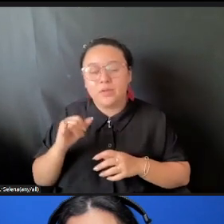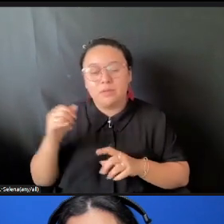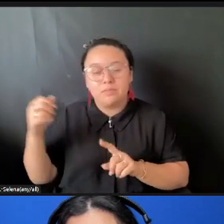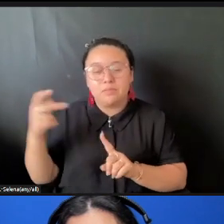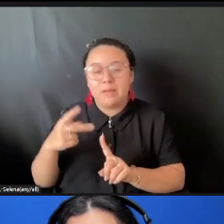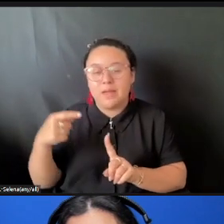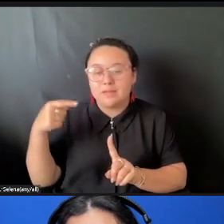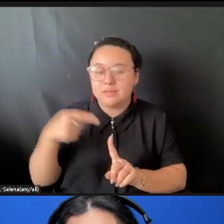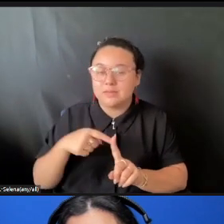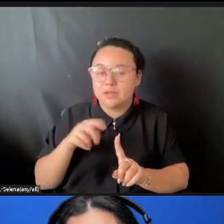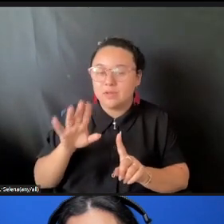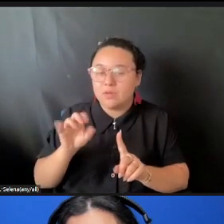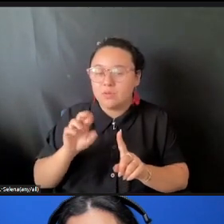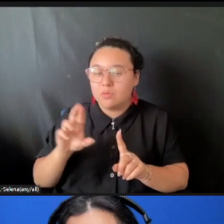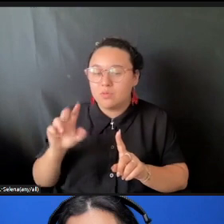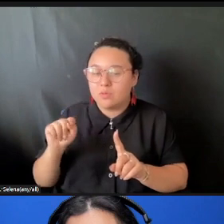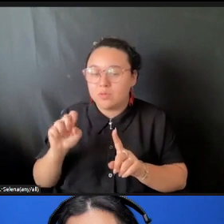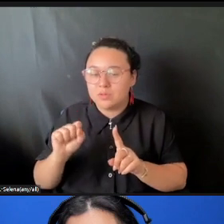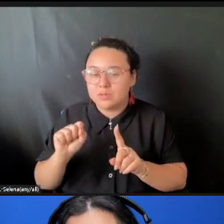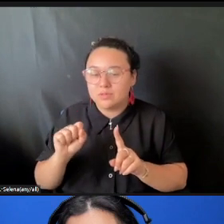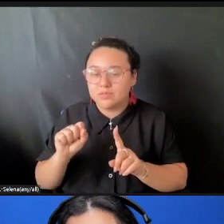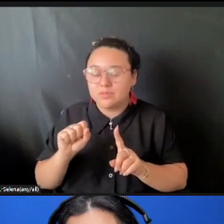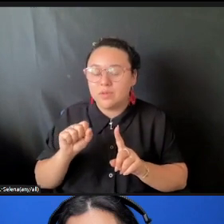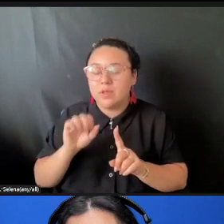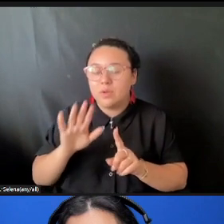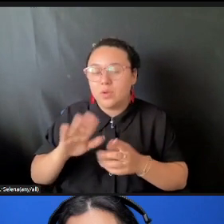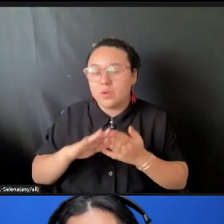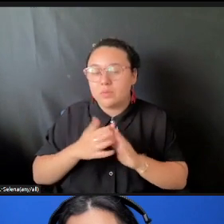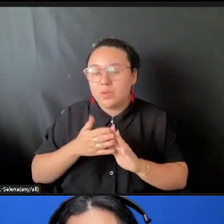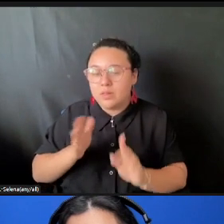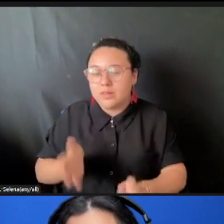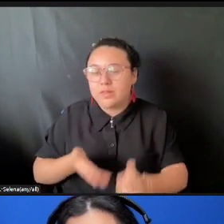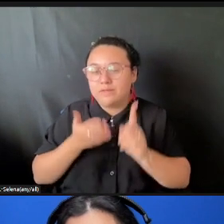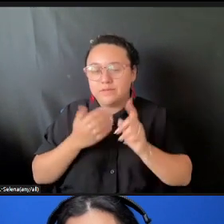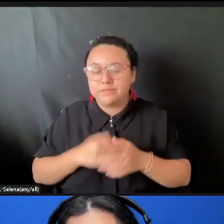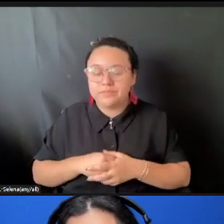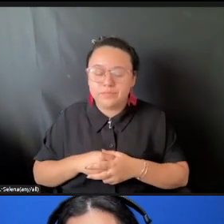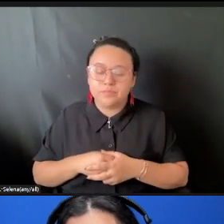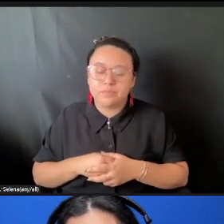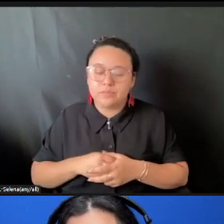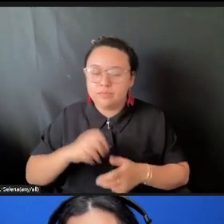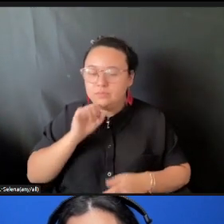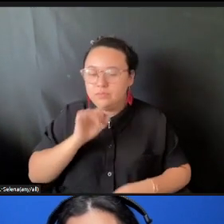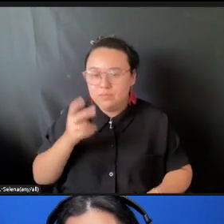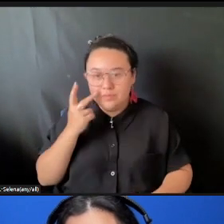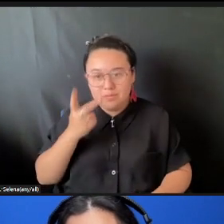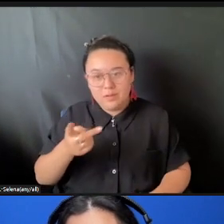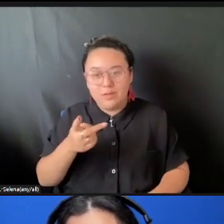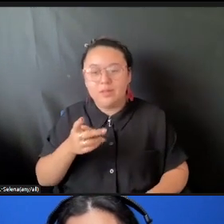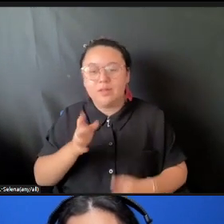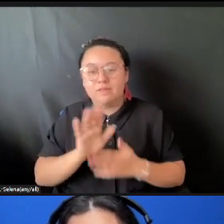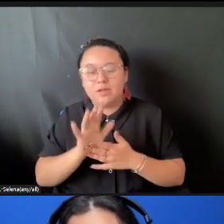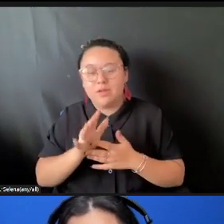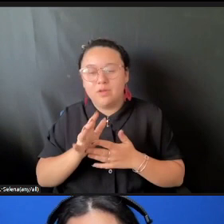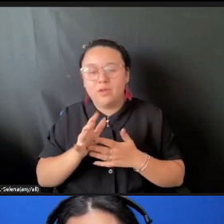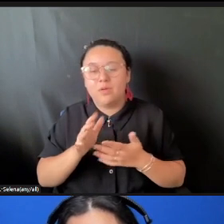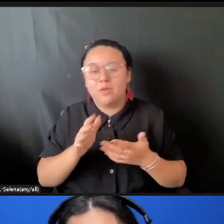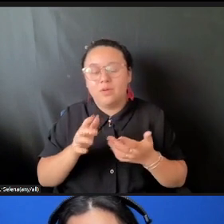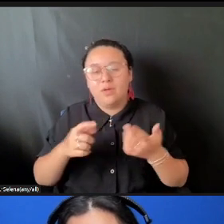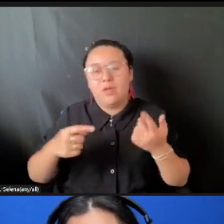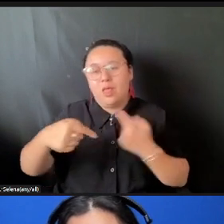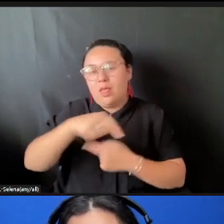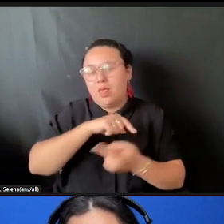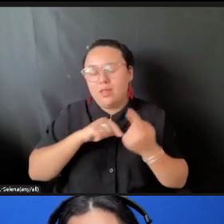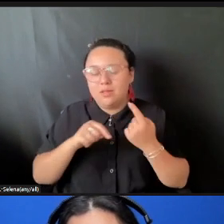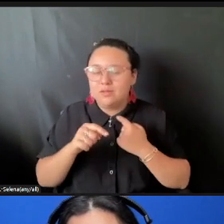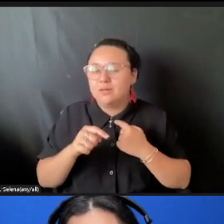your roots, always coming back to like lifting your community up. And I just love seeing them crossing all the time. But